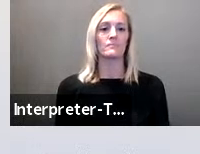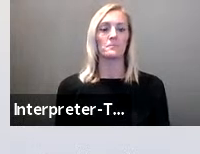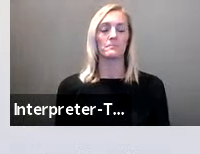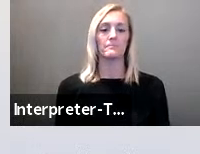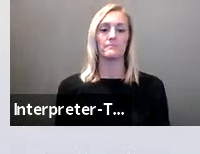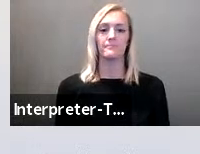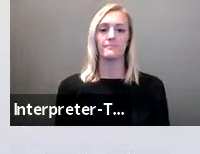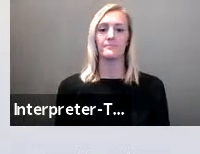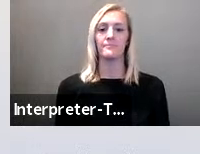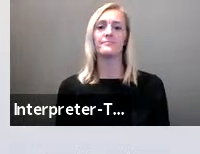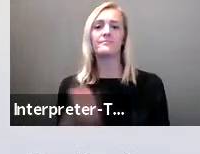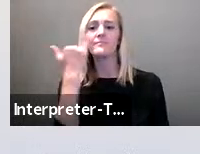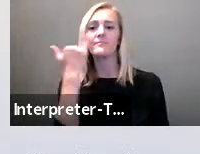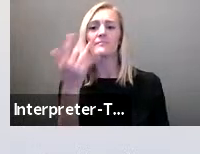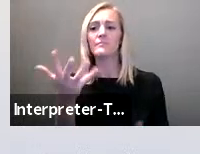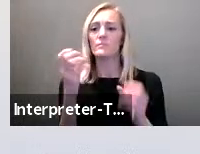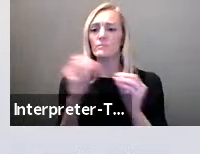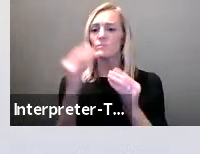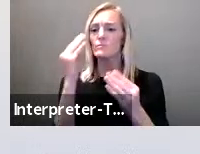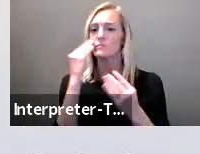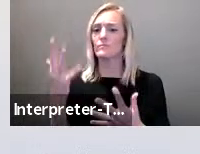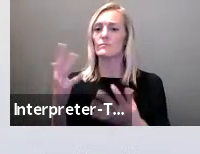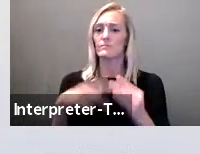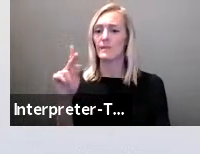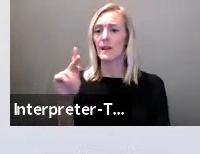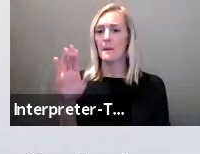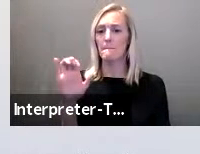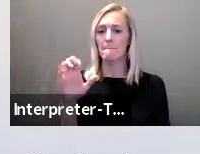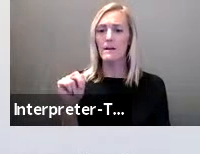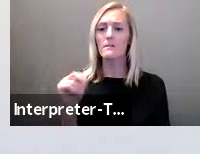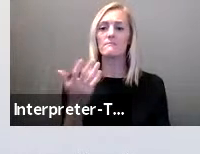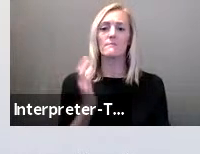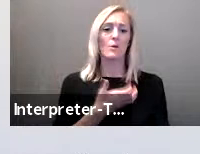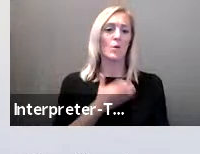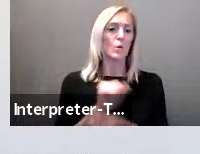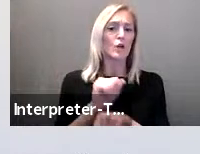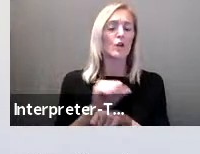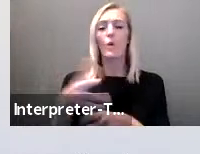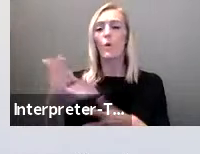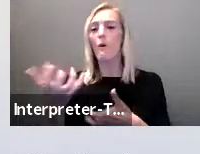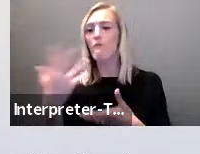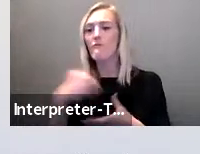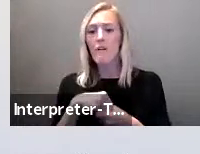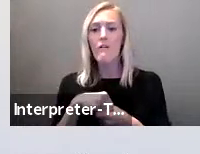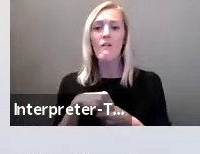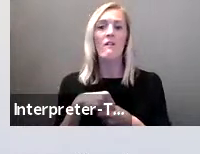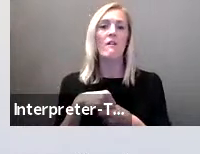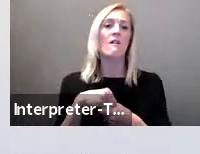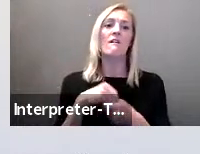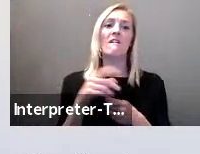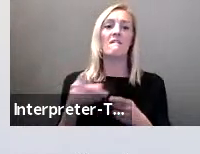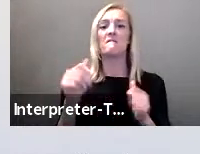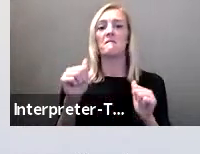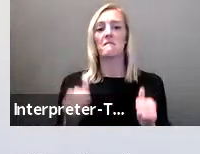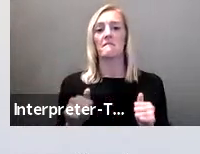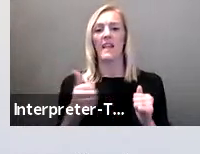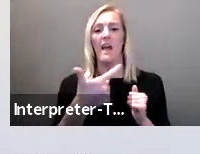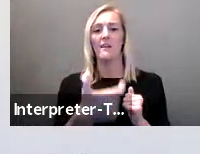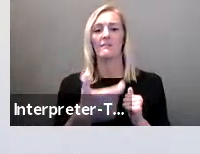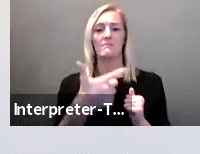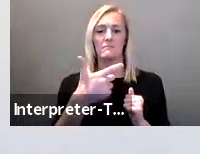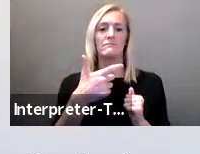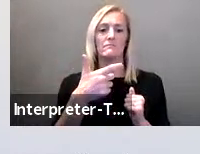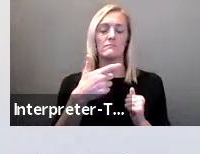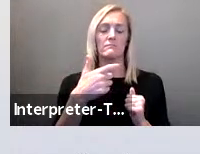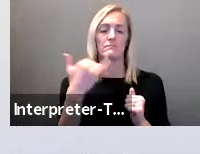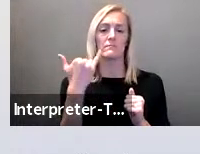So if you're looking for more information about KBN, the work that we do, or you want to get involved, you can use your phone to scan here to get involved. But here's